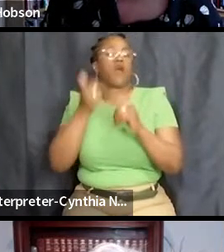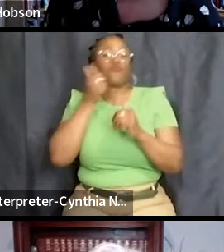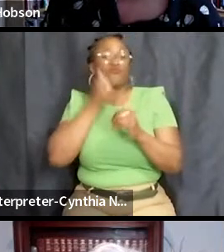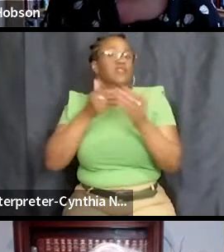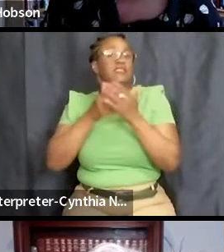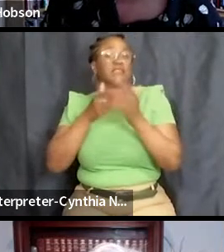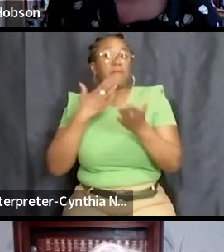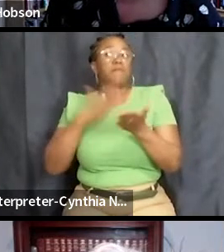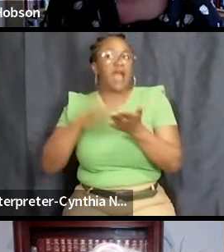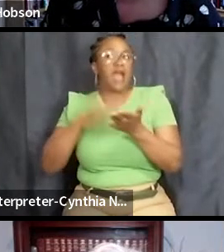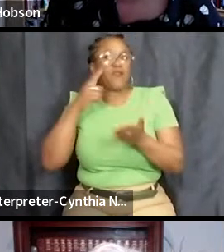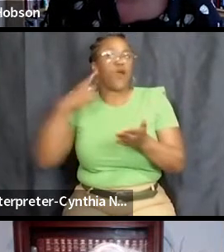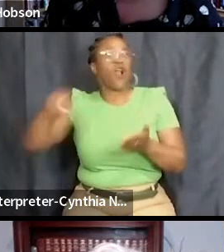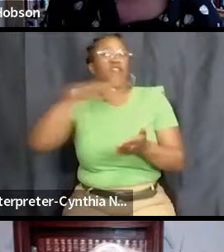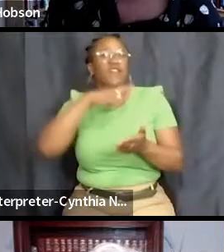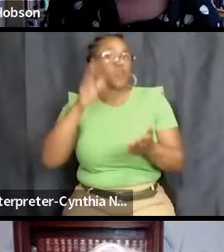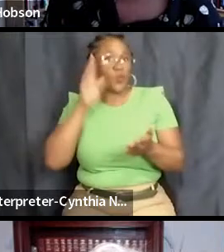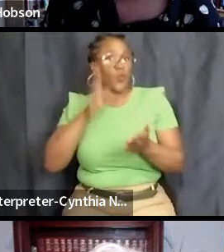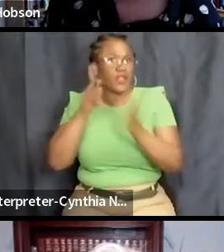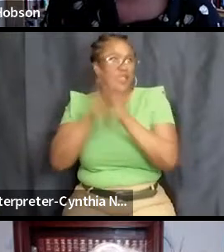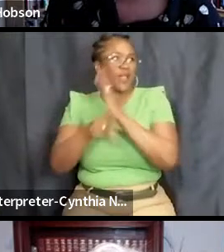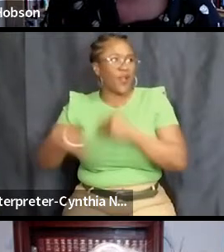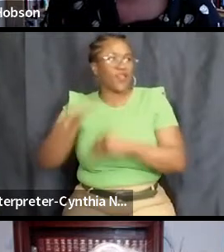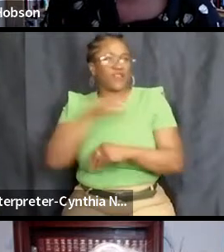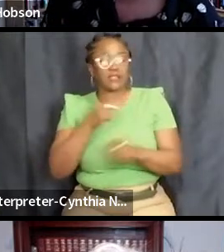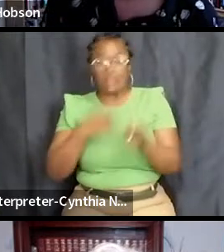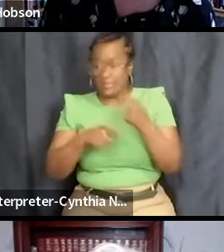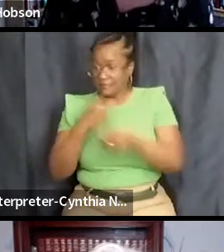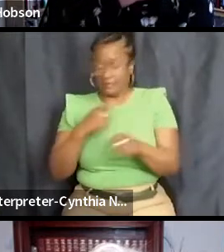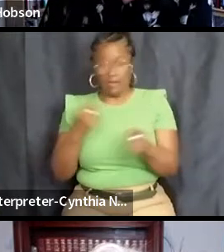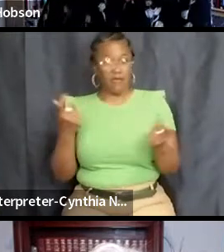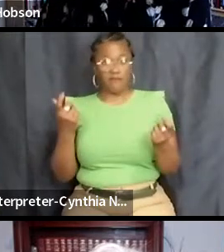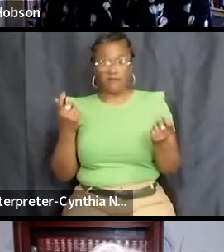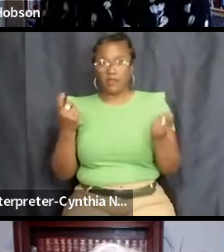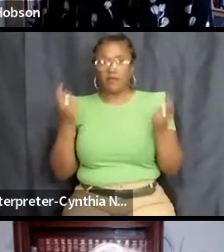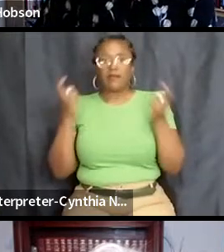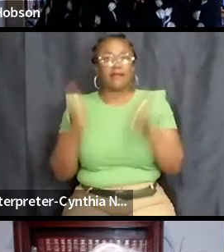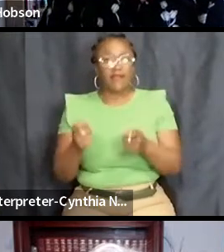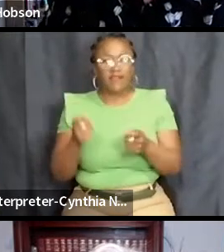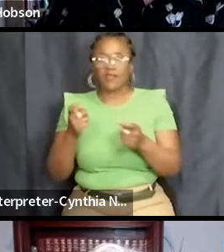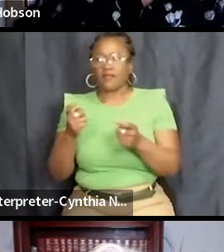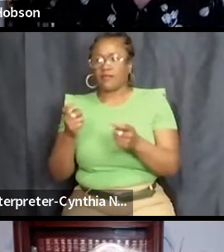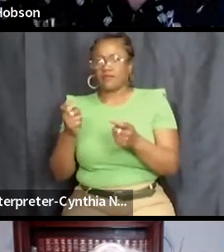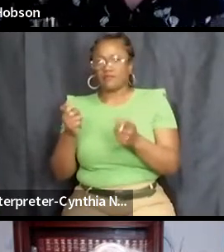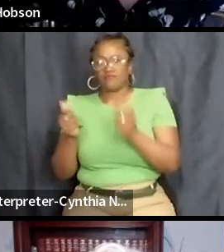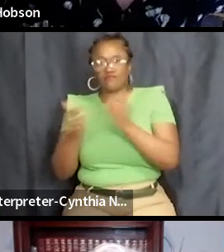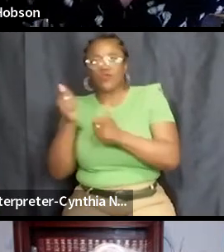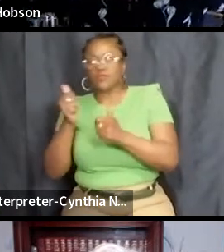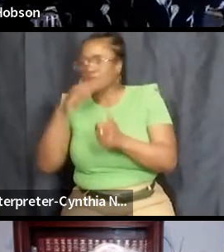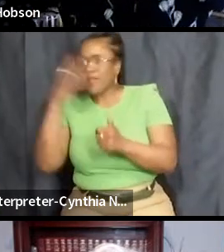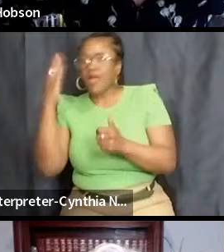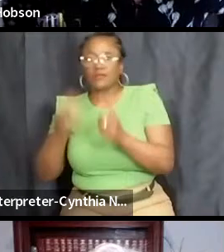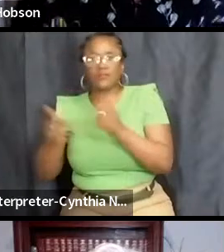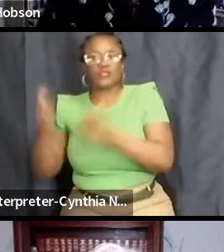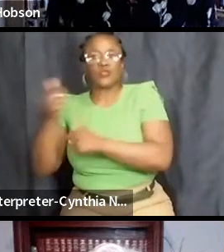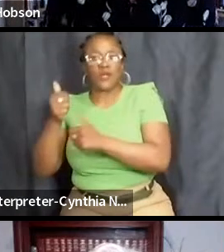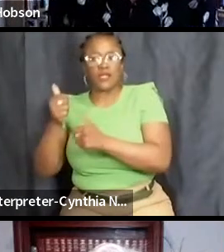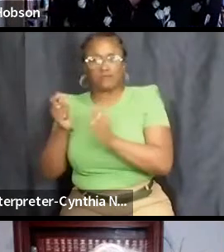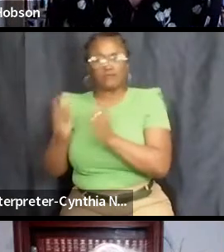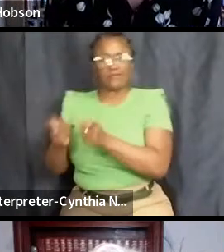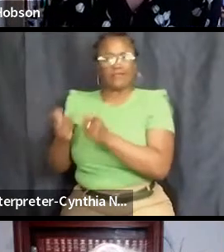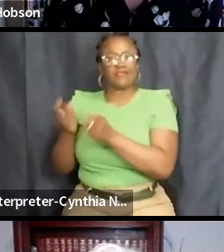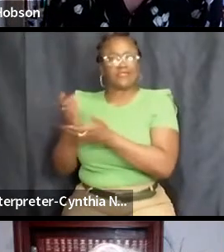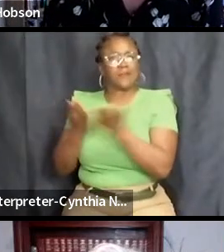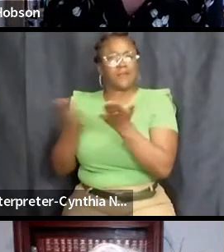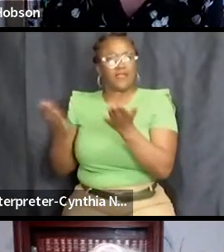all of us and will kill all of us. Instead of giving the near black majority concessions, instead of